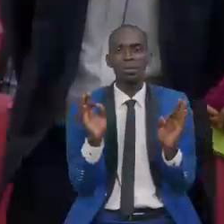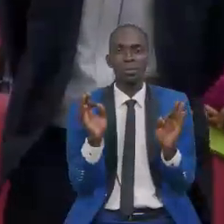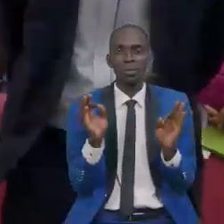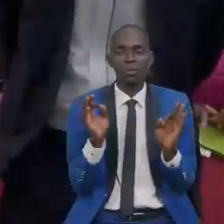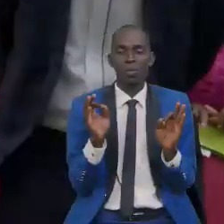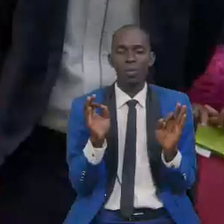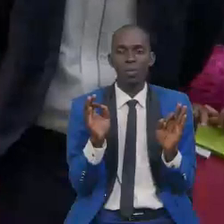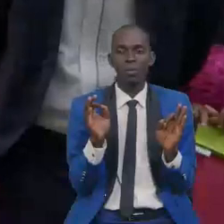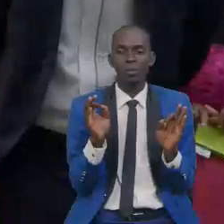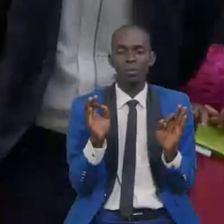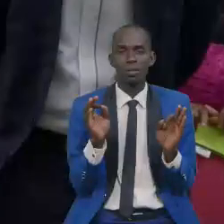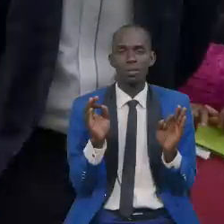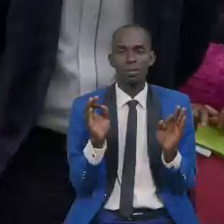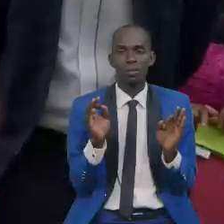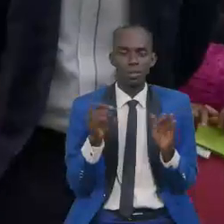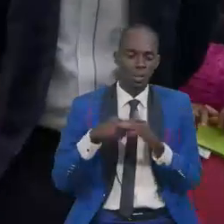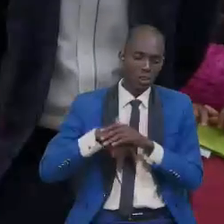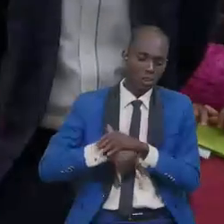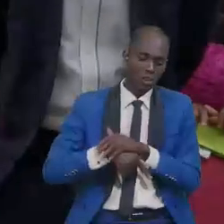deep and high